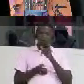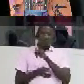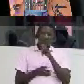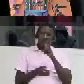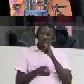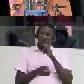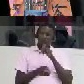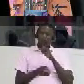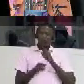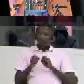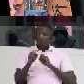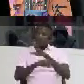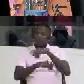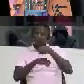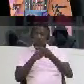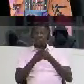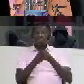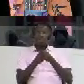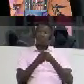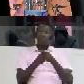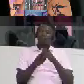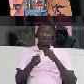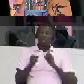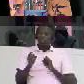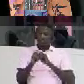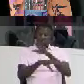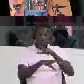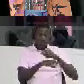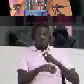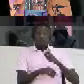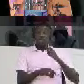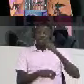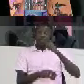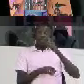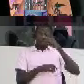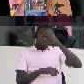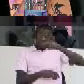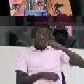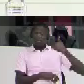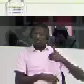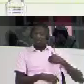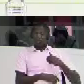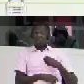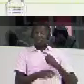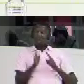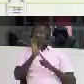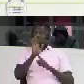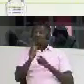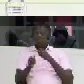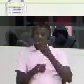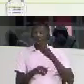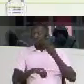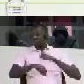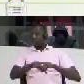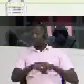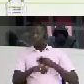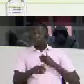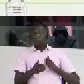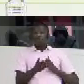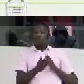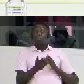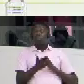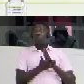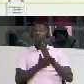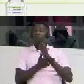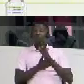the command are disseminated to the men? You've already mentioned the fact that sometimes it can be through the parade. Is that